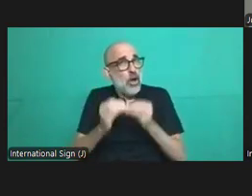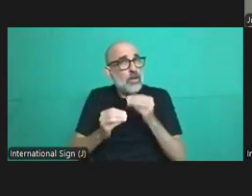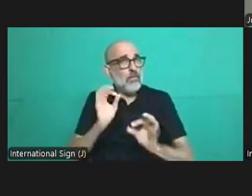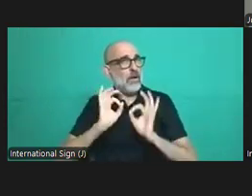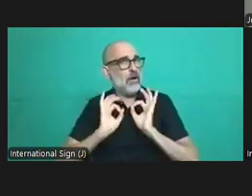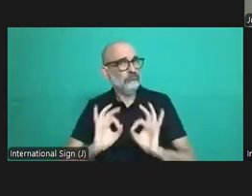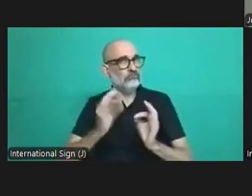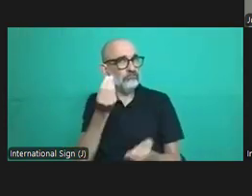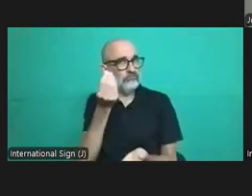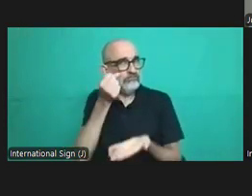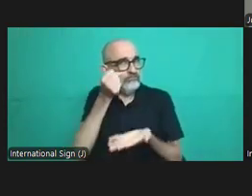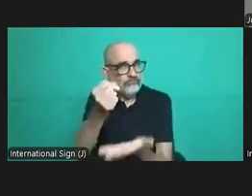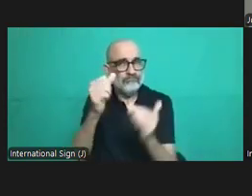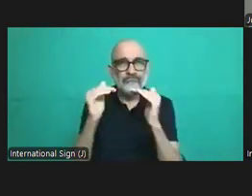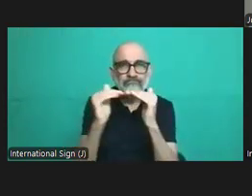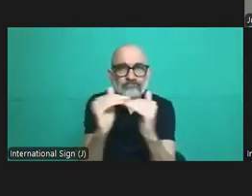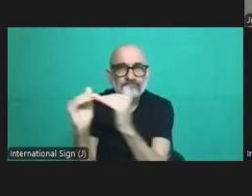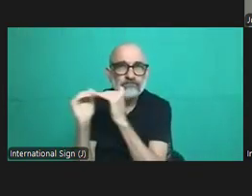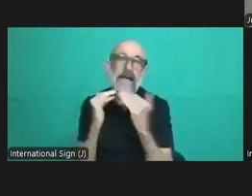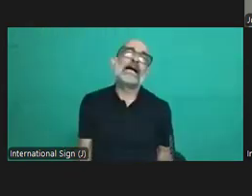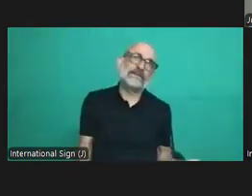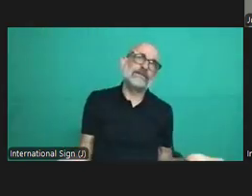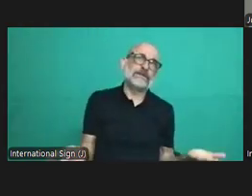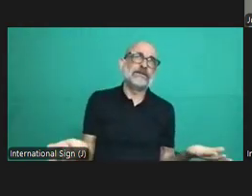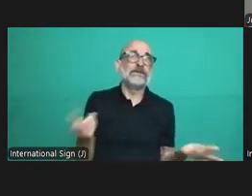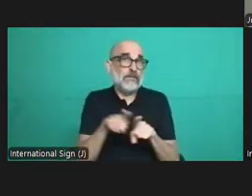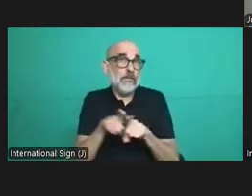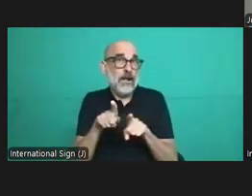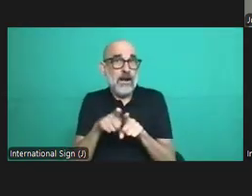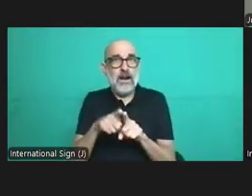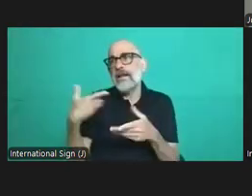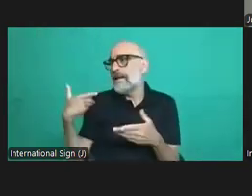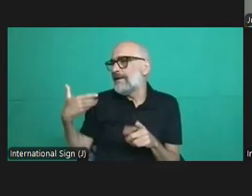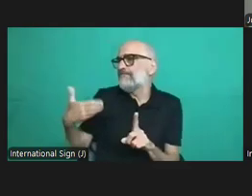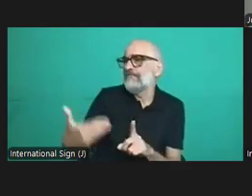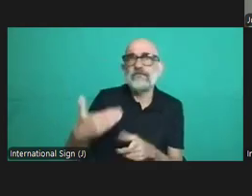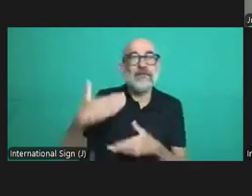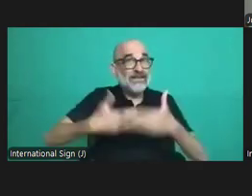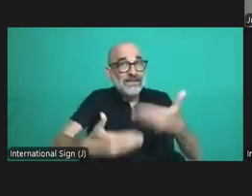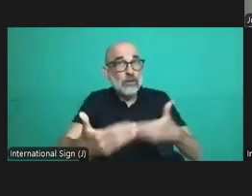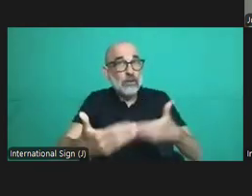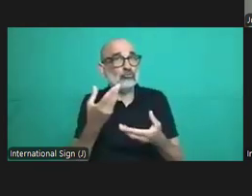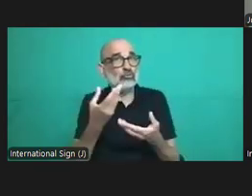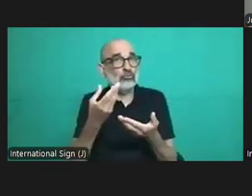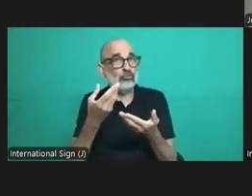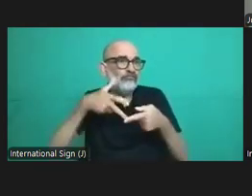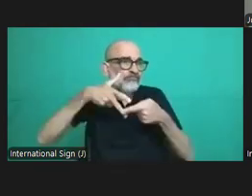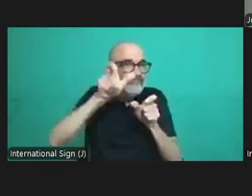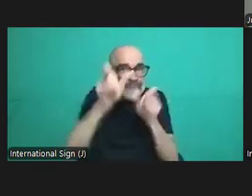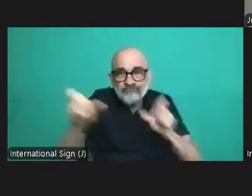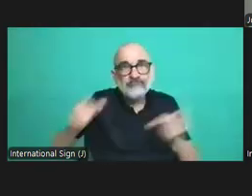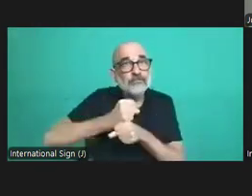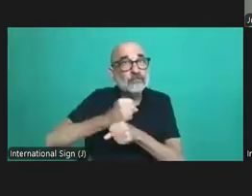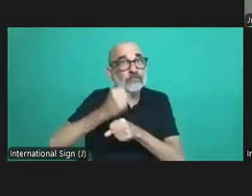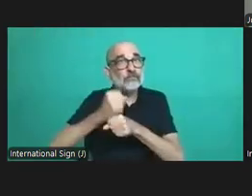resources, which is critical, and the monitoring and evaluation of health and well-being, equity, social determinants, and